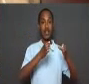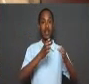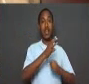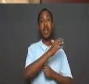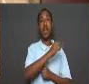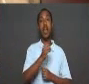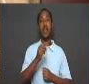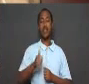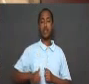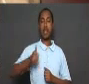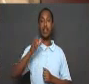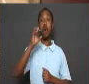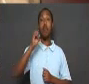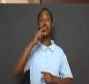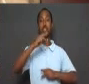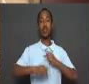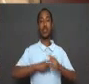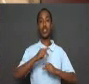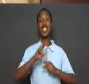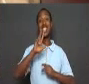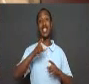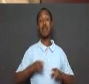the basic oxygen process.